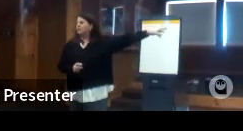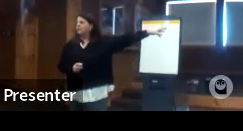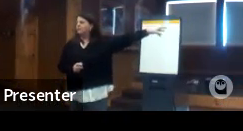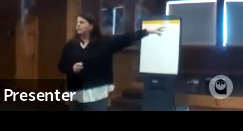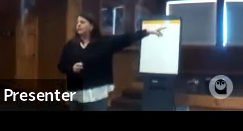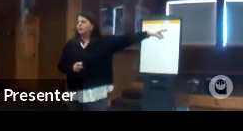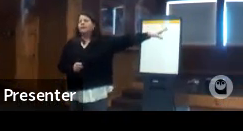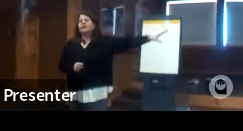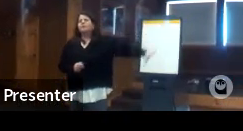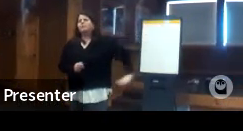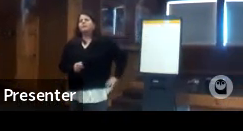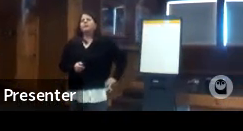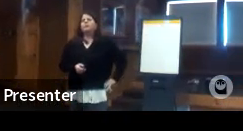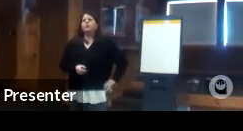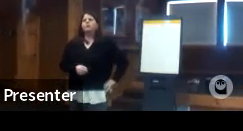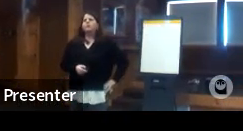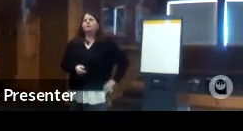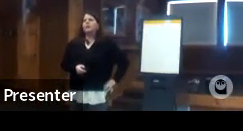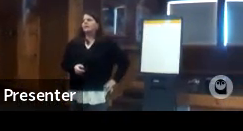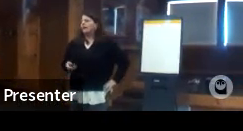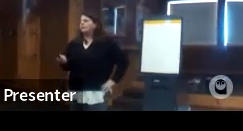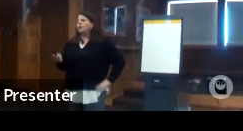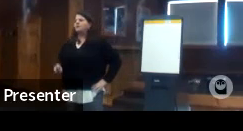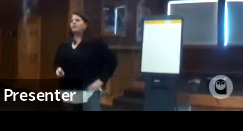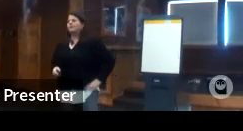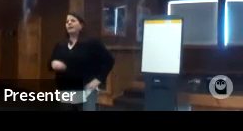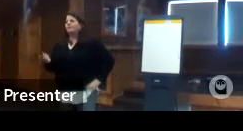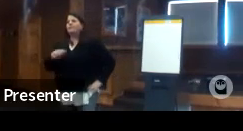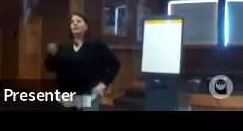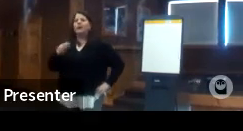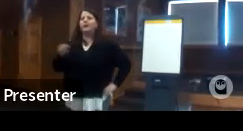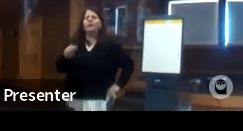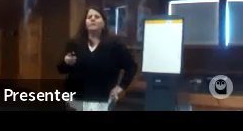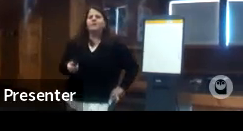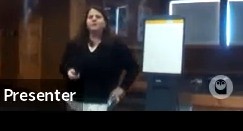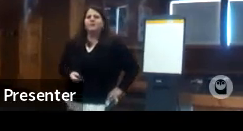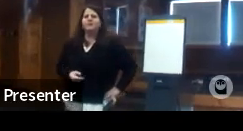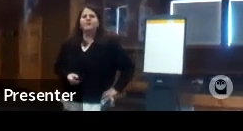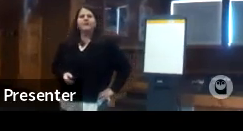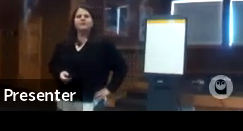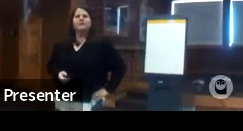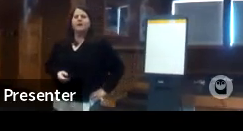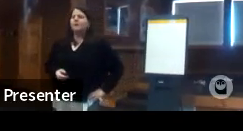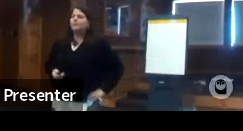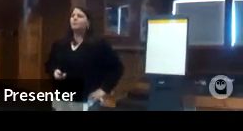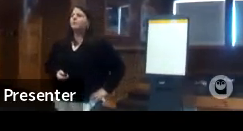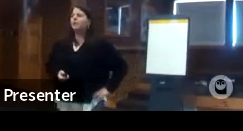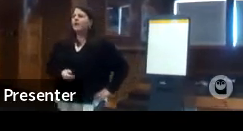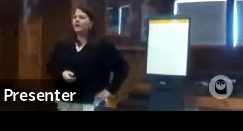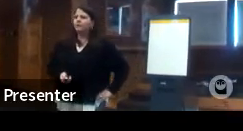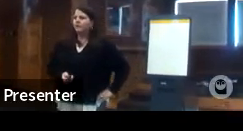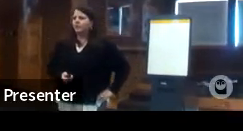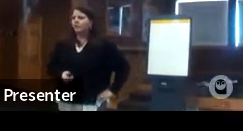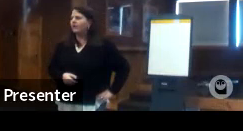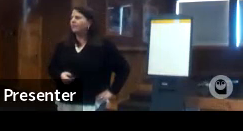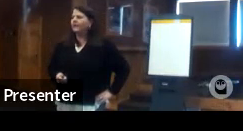language barriers. We have people in court, and as a prosecutor, like I've had conversations with these defendants, and then we went to court